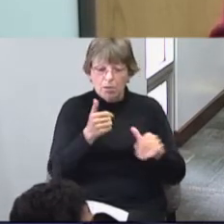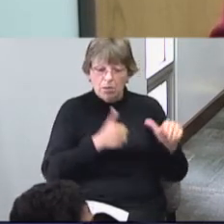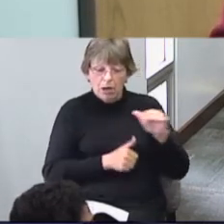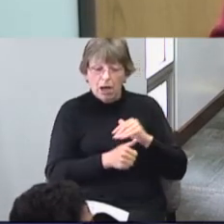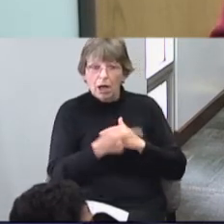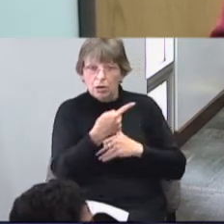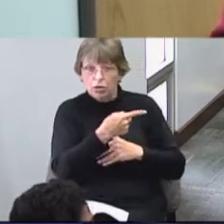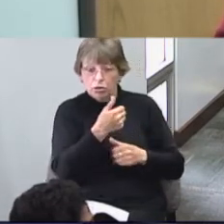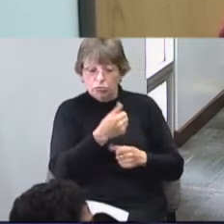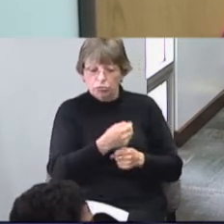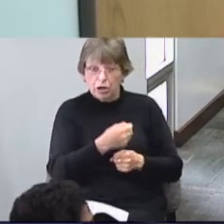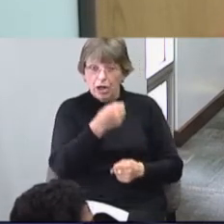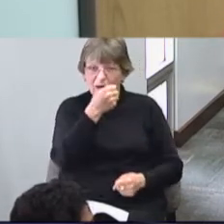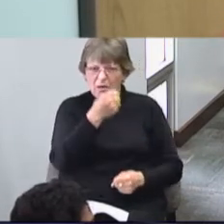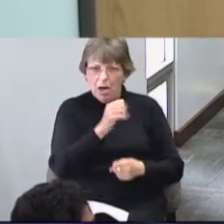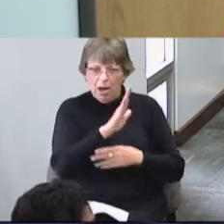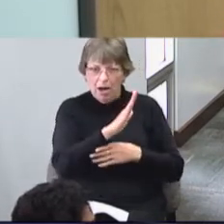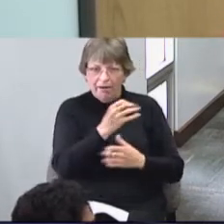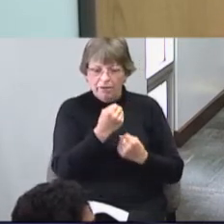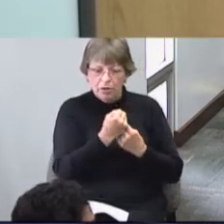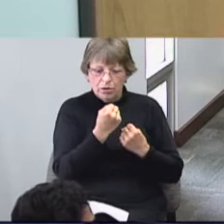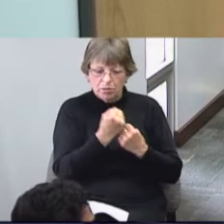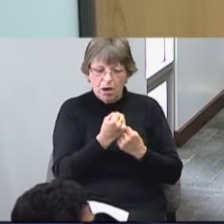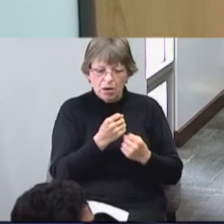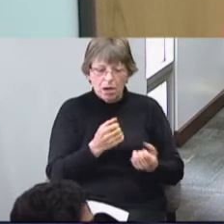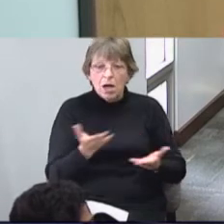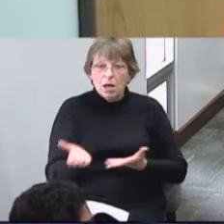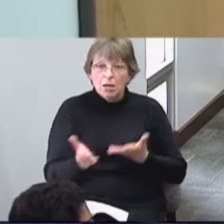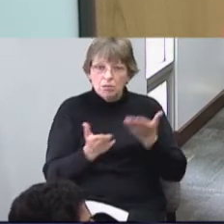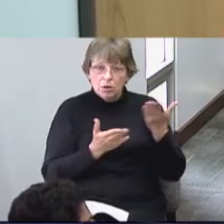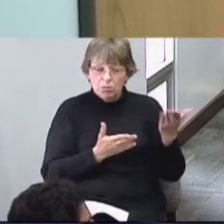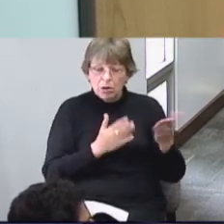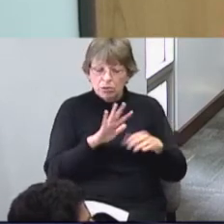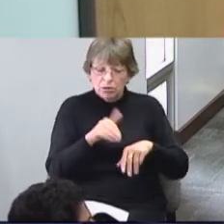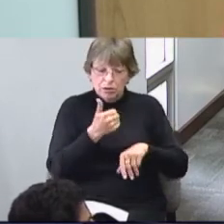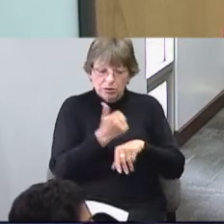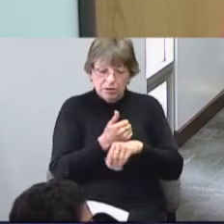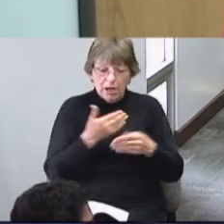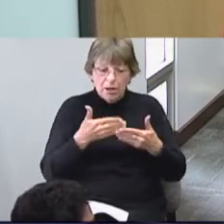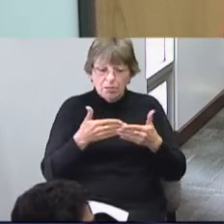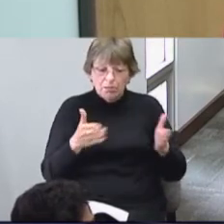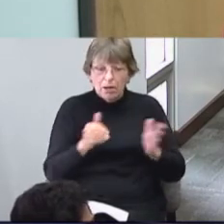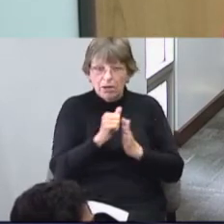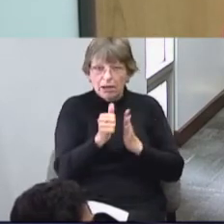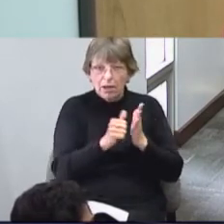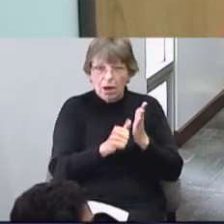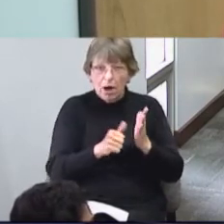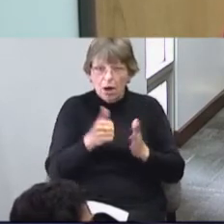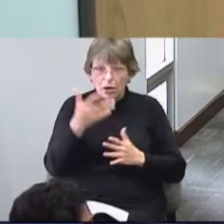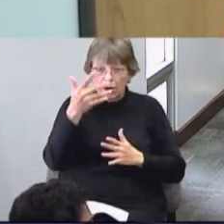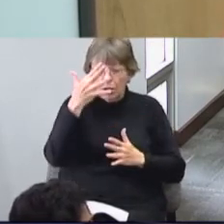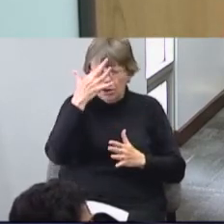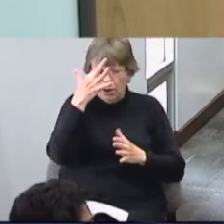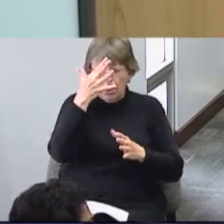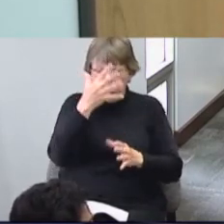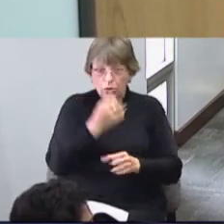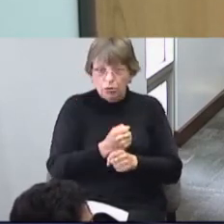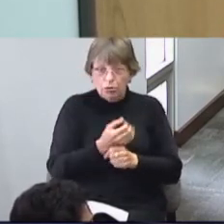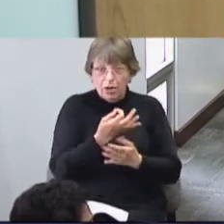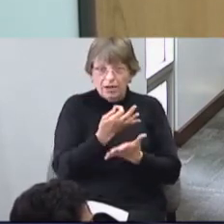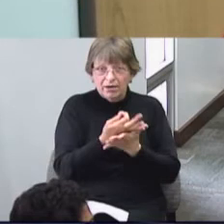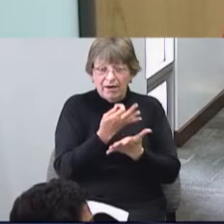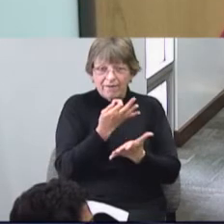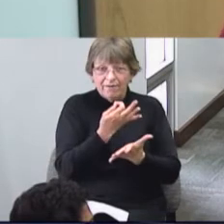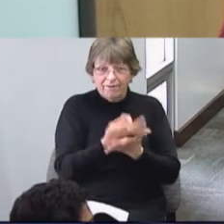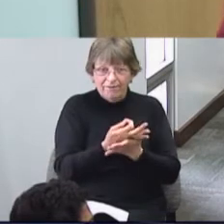The proposal called for the establishment of a public art trust fund authorized by the adoption of an ordinance that